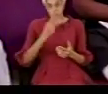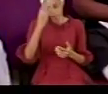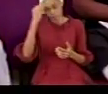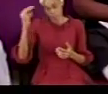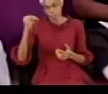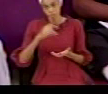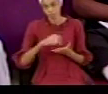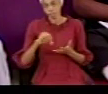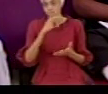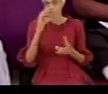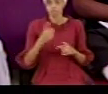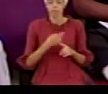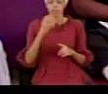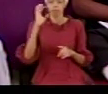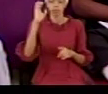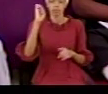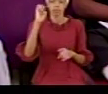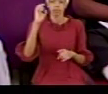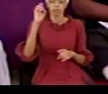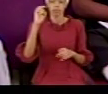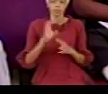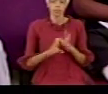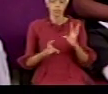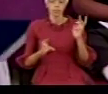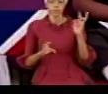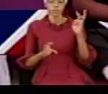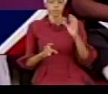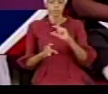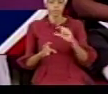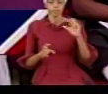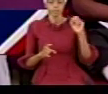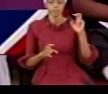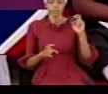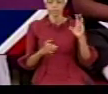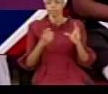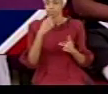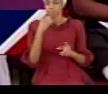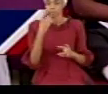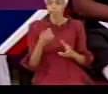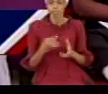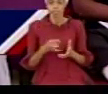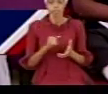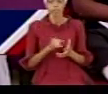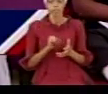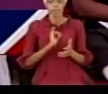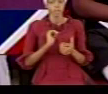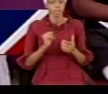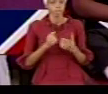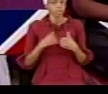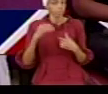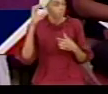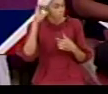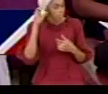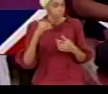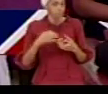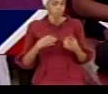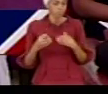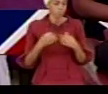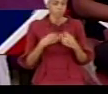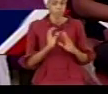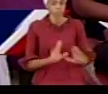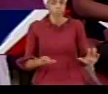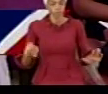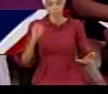Exodus chapter 16, verse 12. And it says, "I have heard the murmurings of the children of